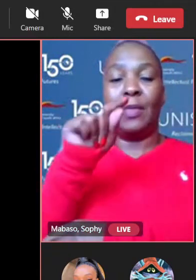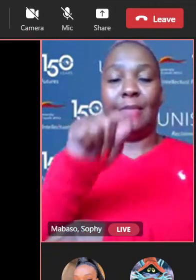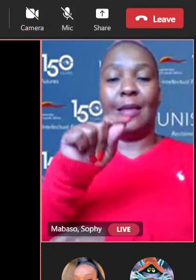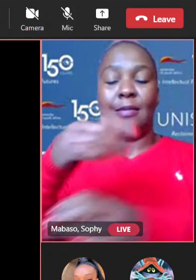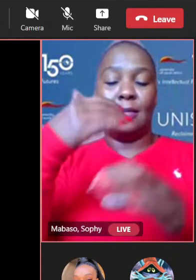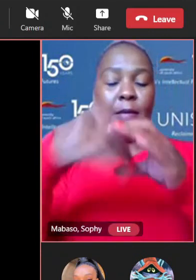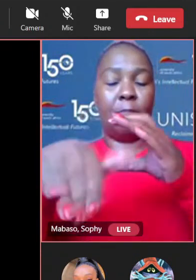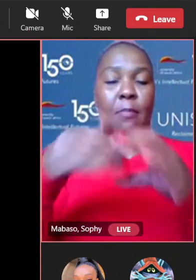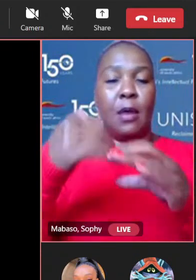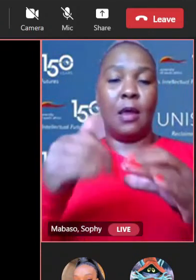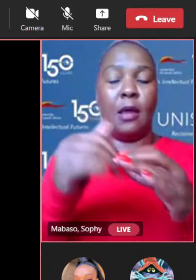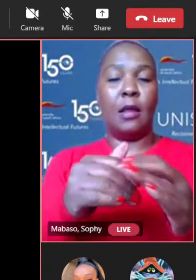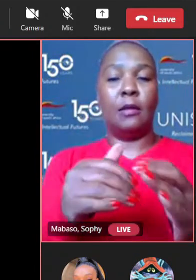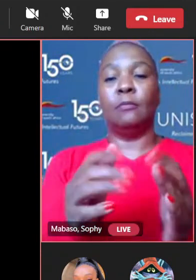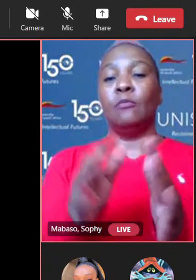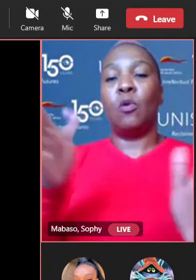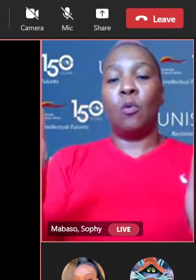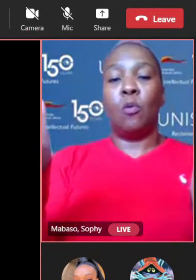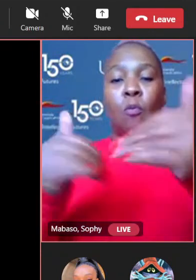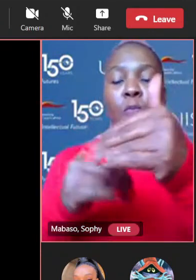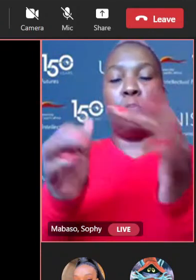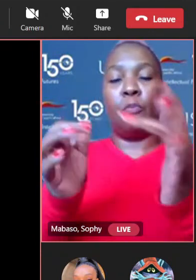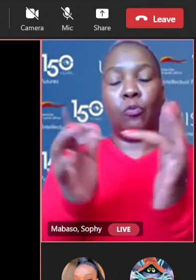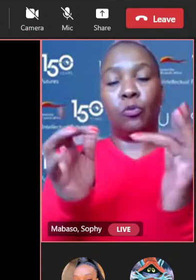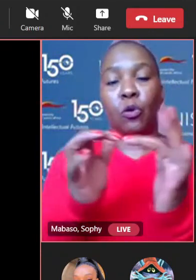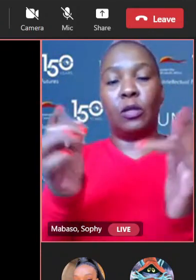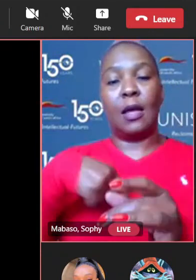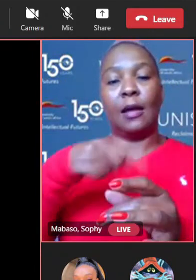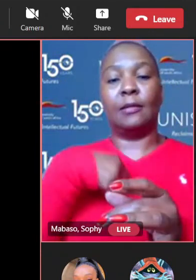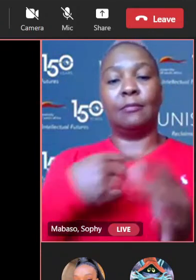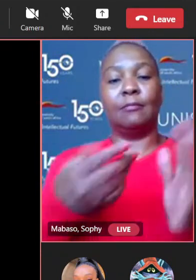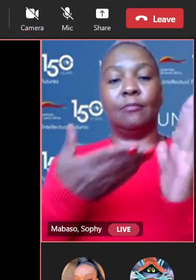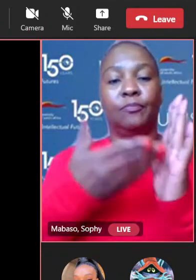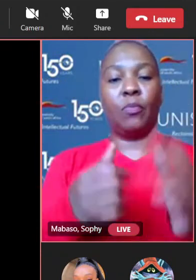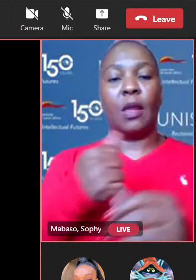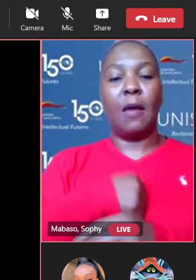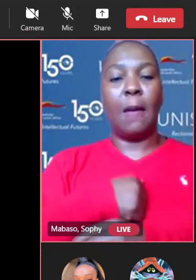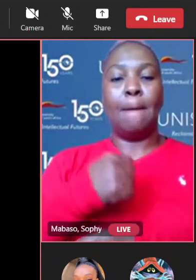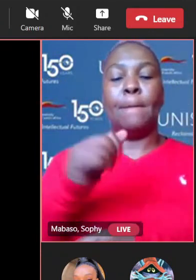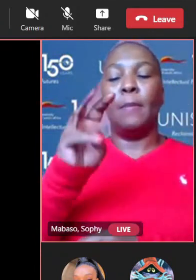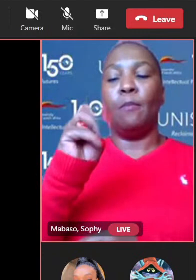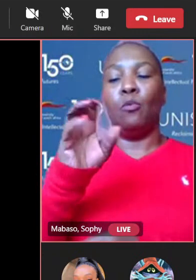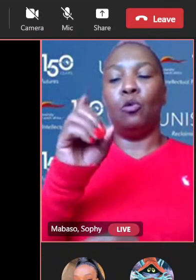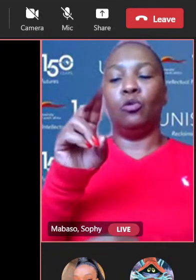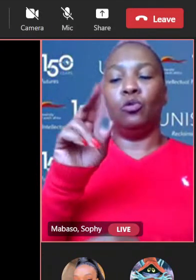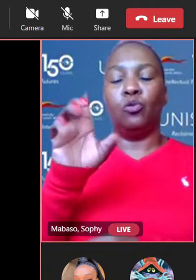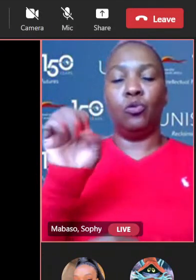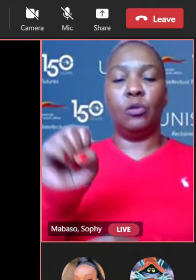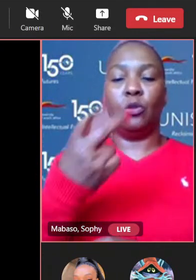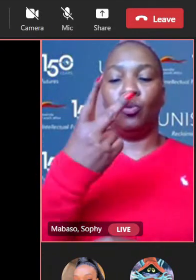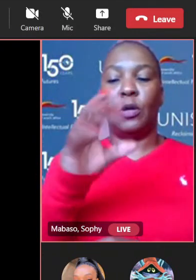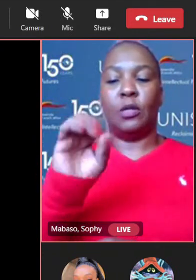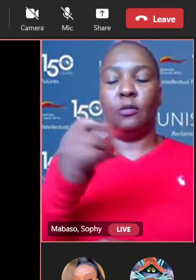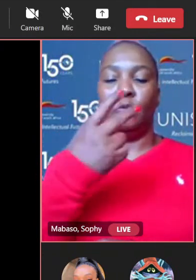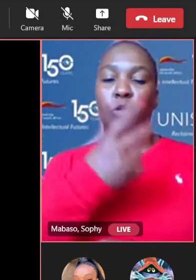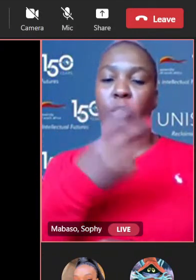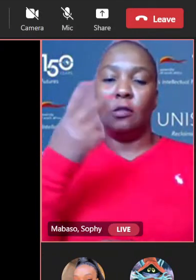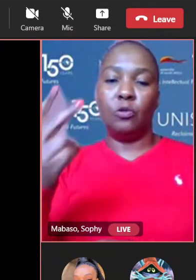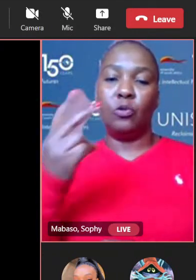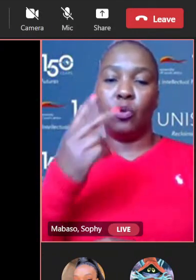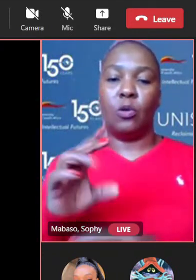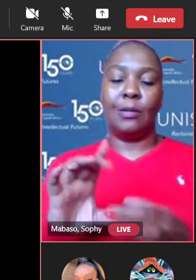that you contact us on. We have a My Module 2022. These are